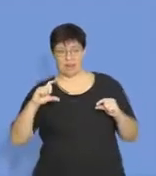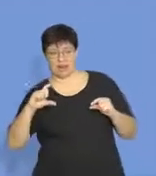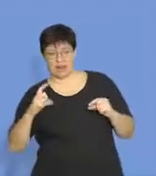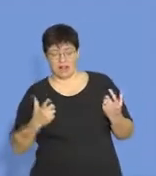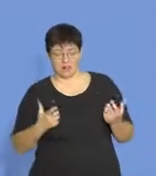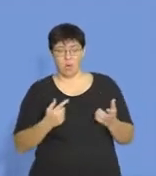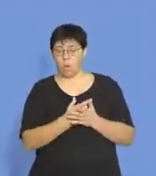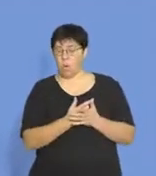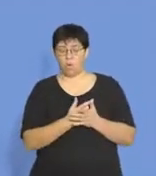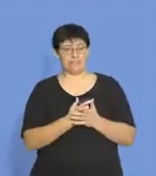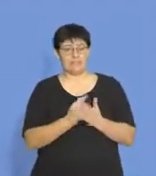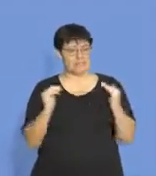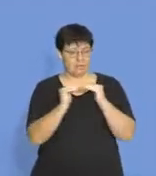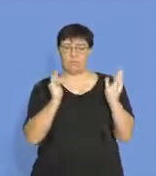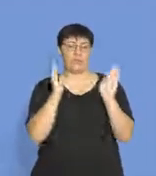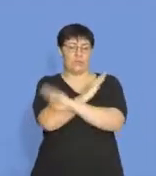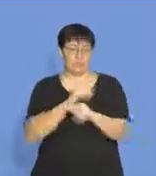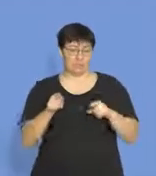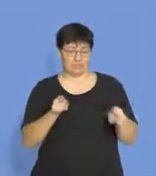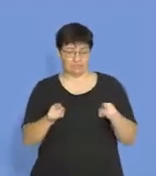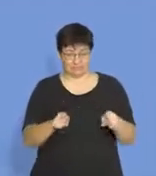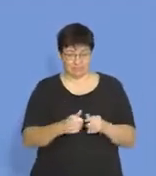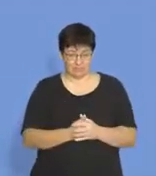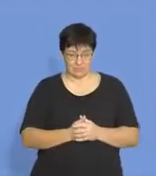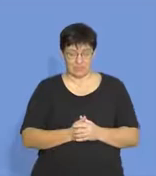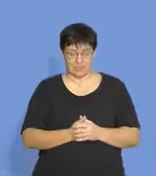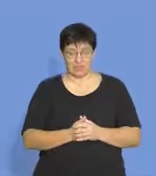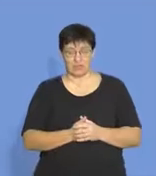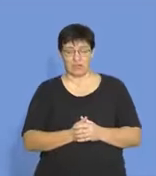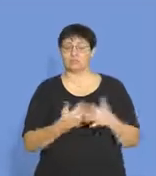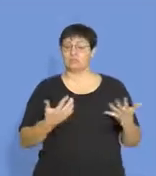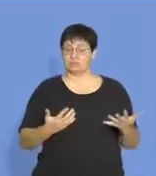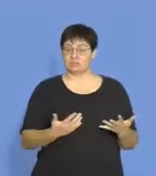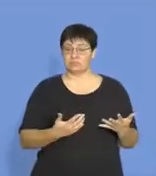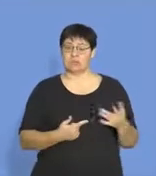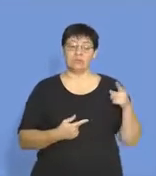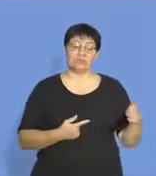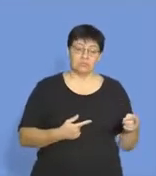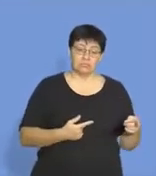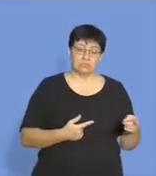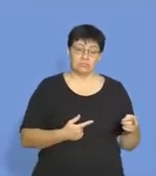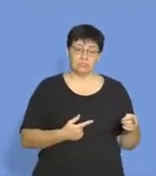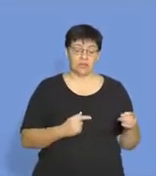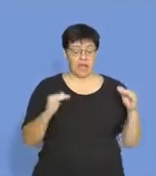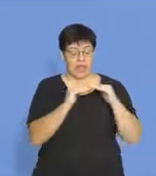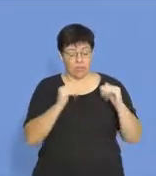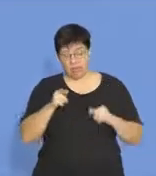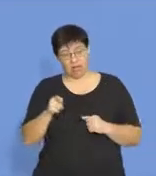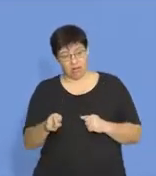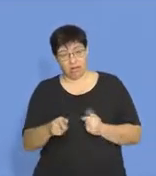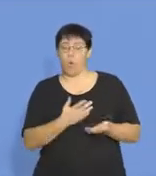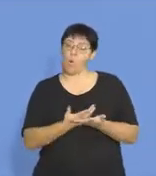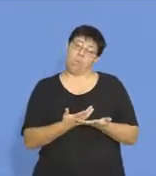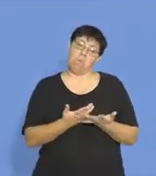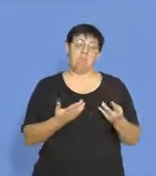not be equal at all. So this shows that whether one value is equal to another or not